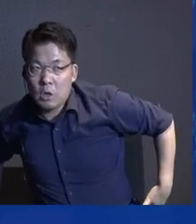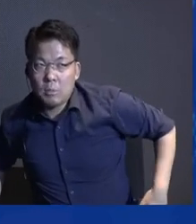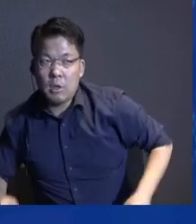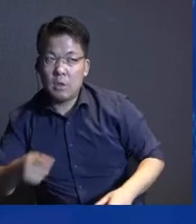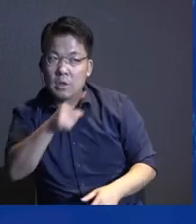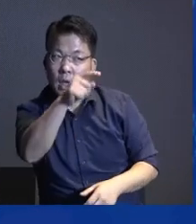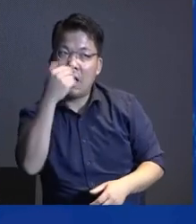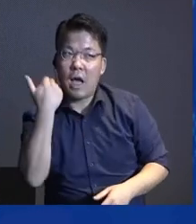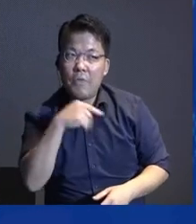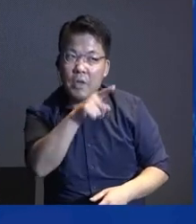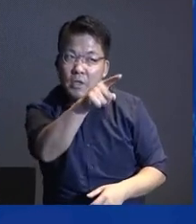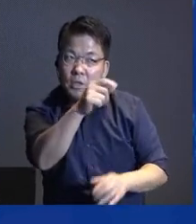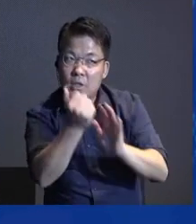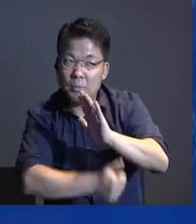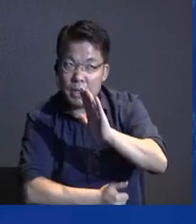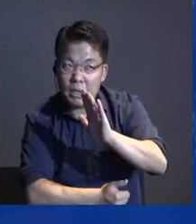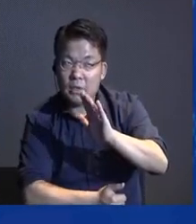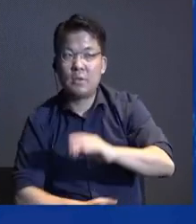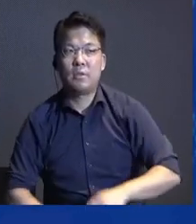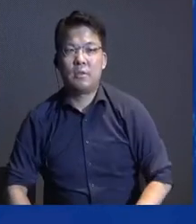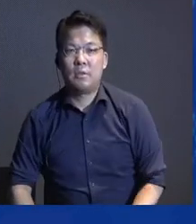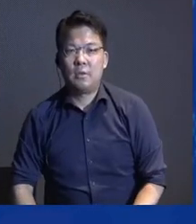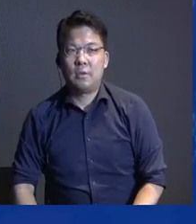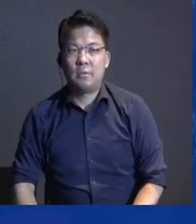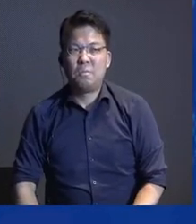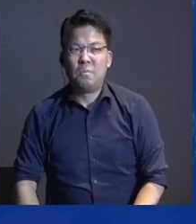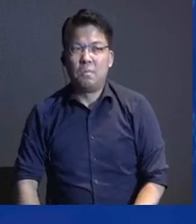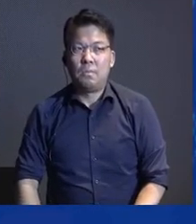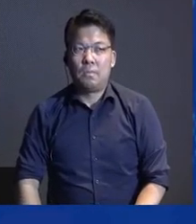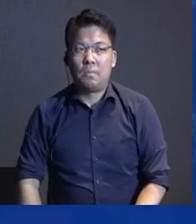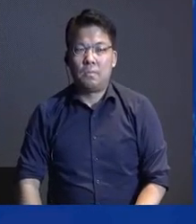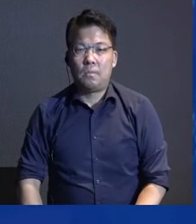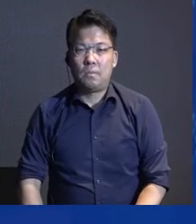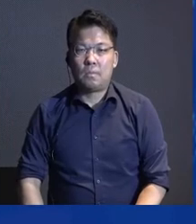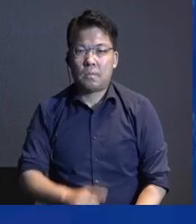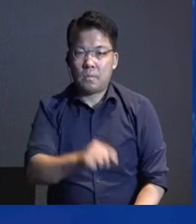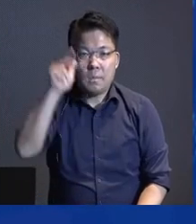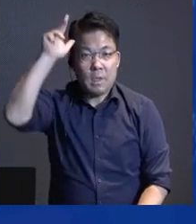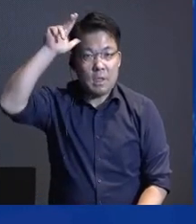they took her to the beach, like this.